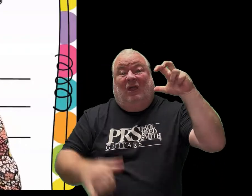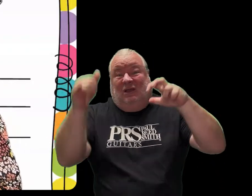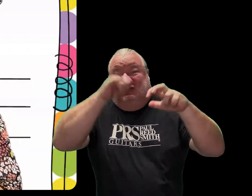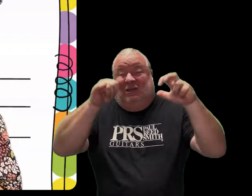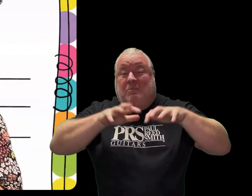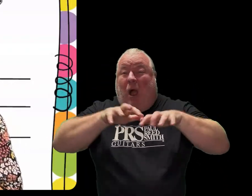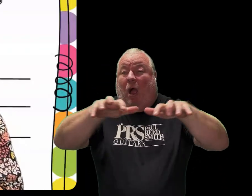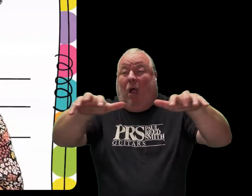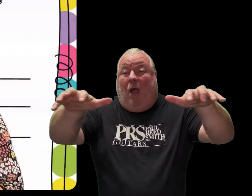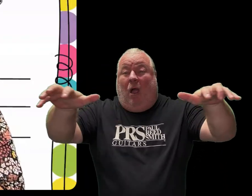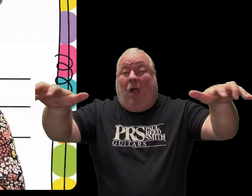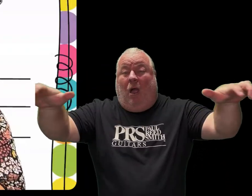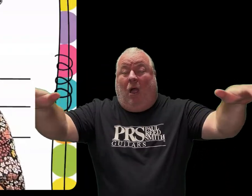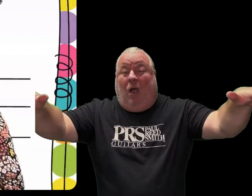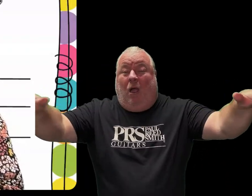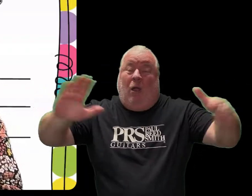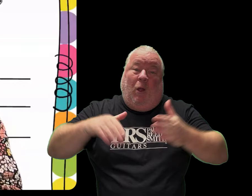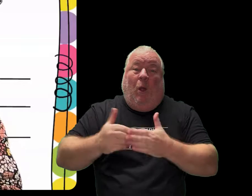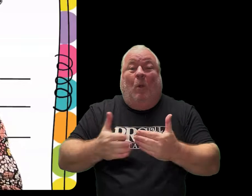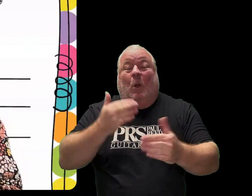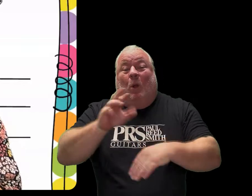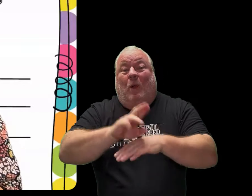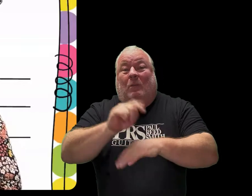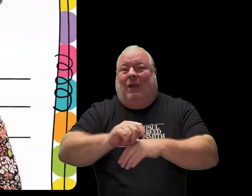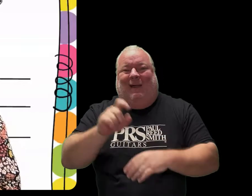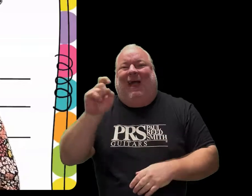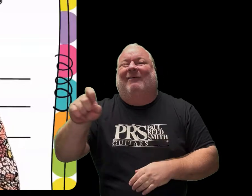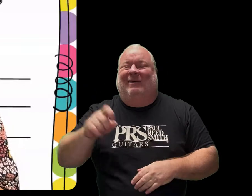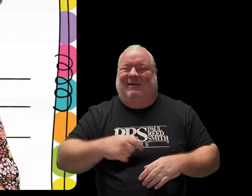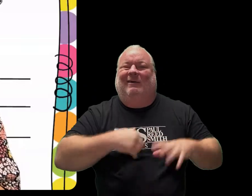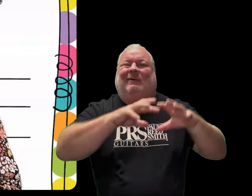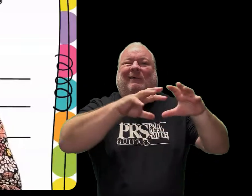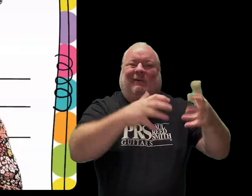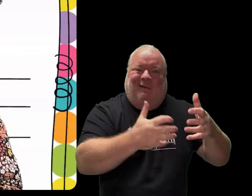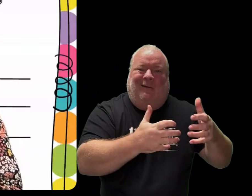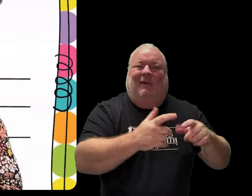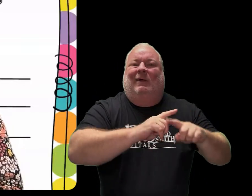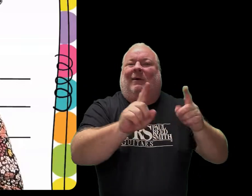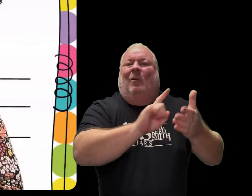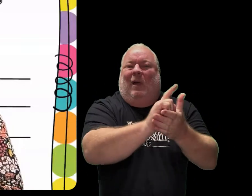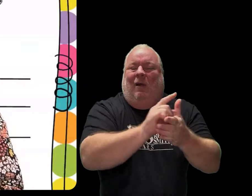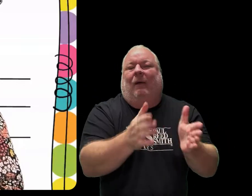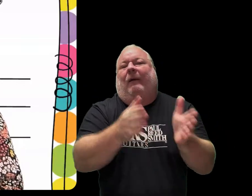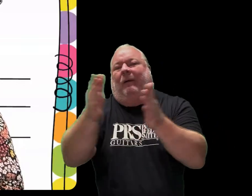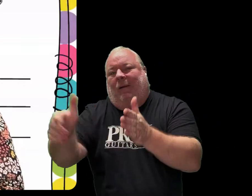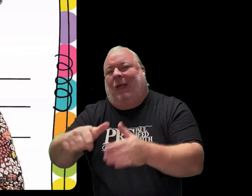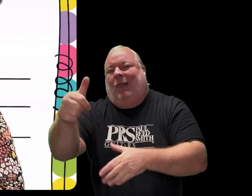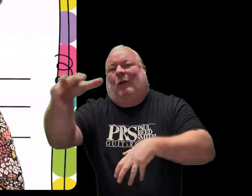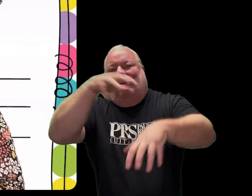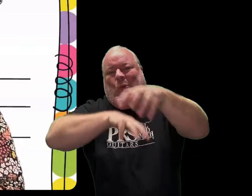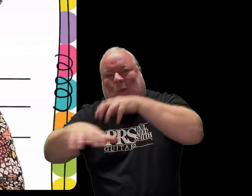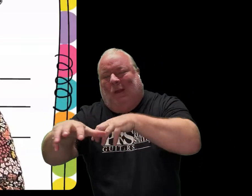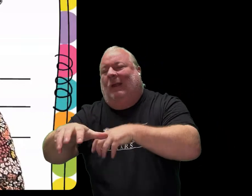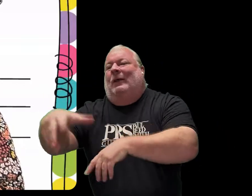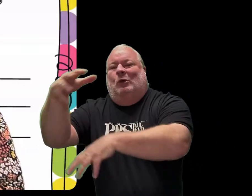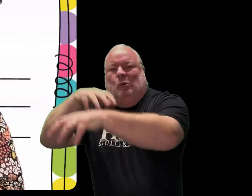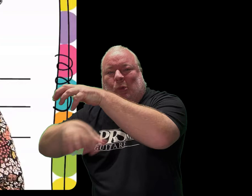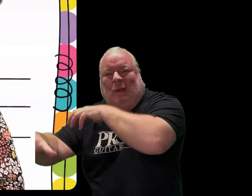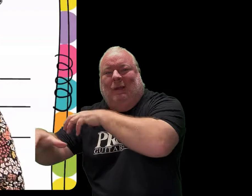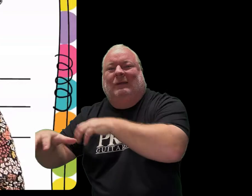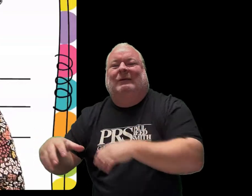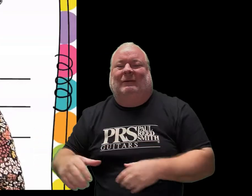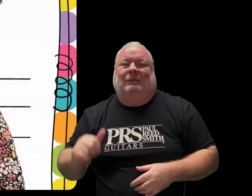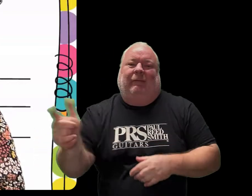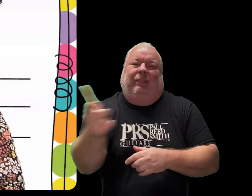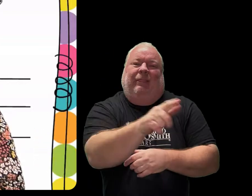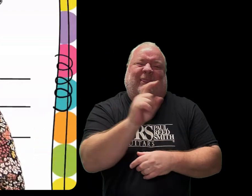you buy the bingo night, then I have to break it down into some groups. So I will keep you posted on